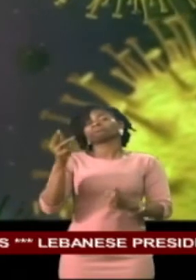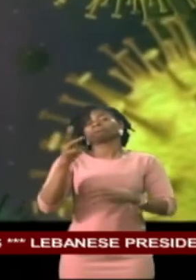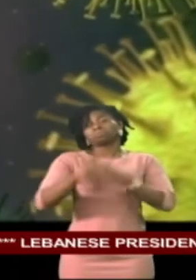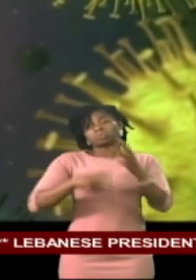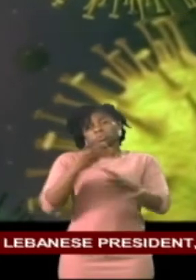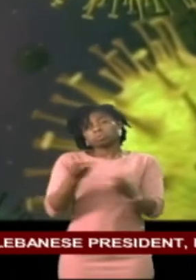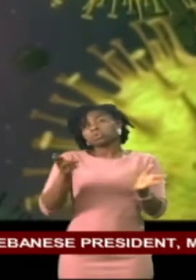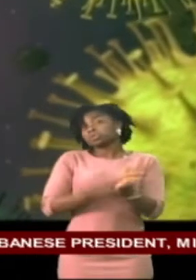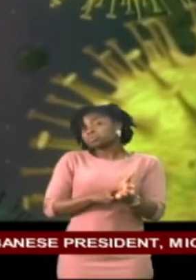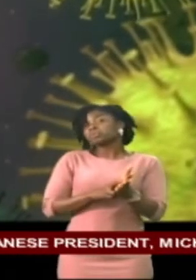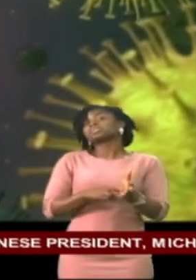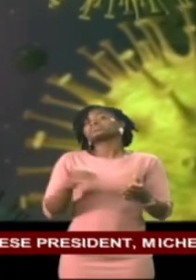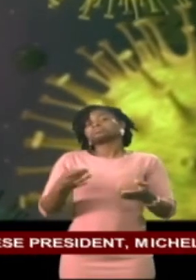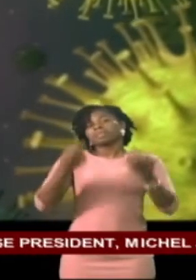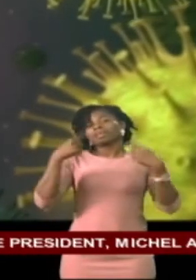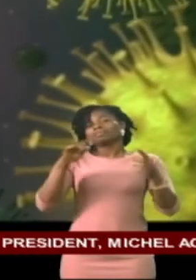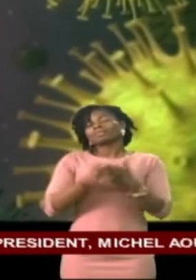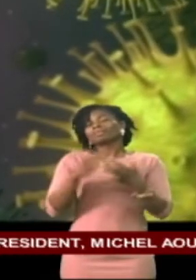reveal that there are now